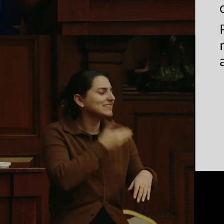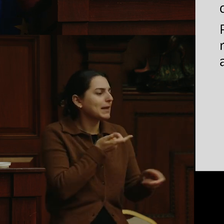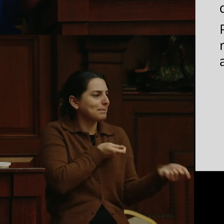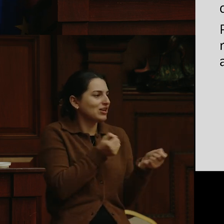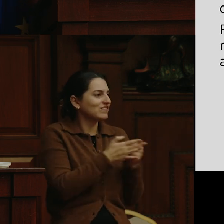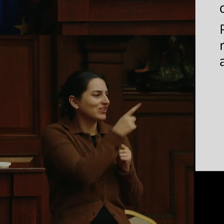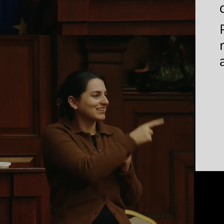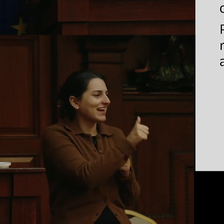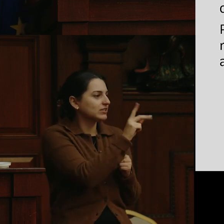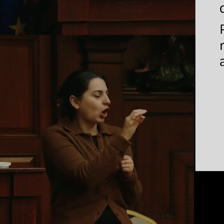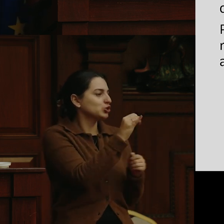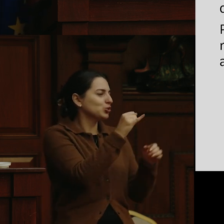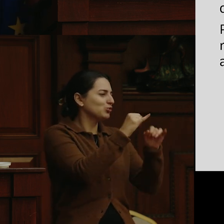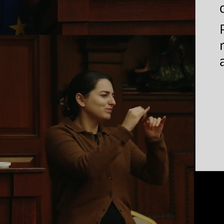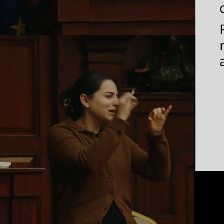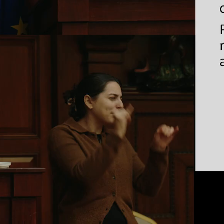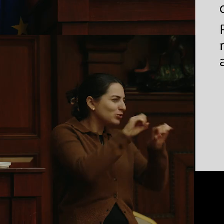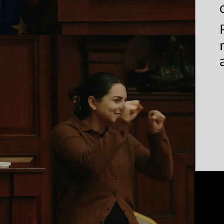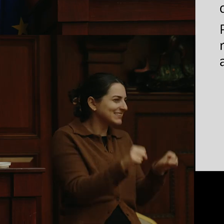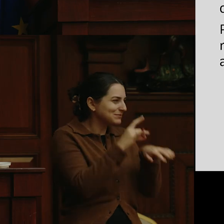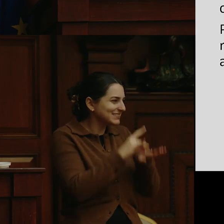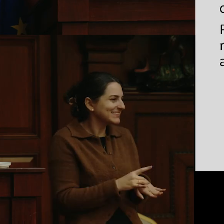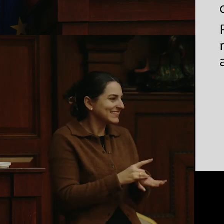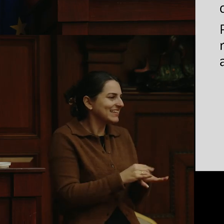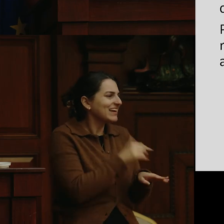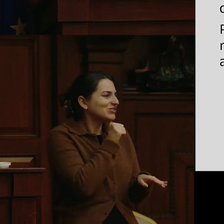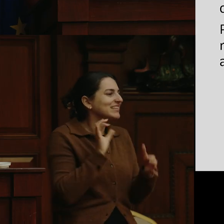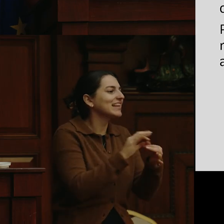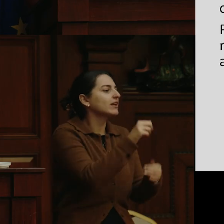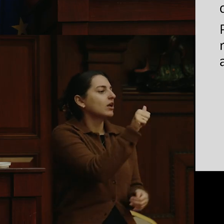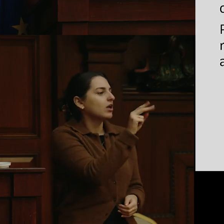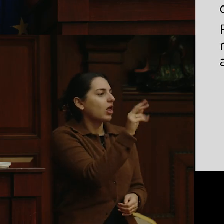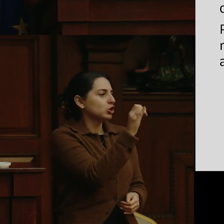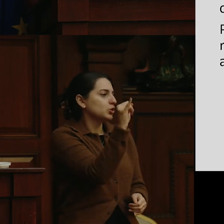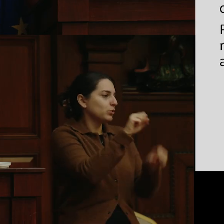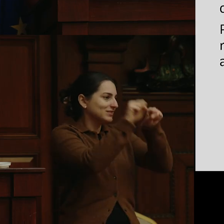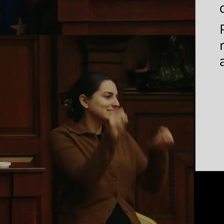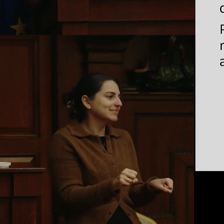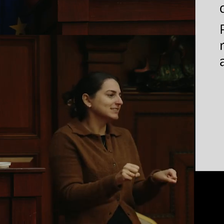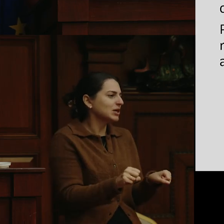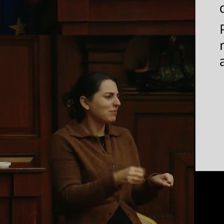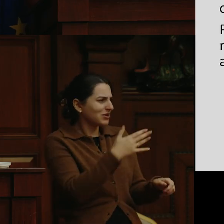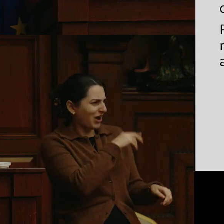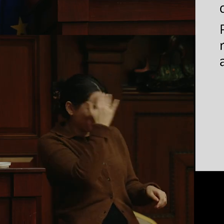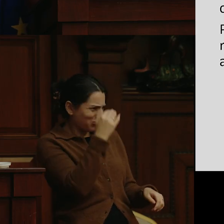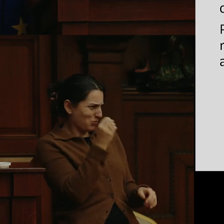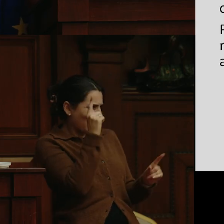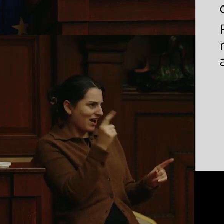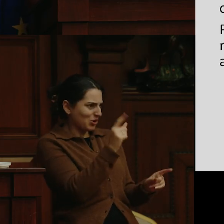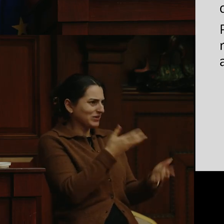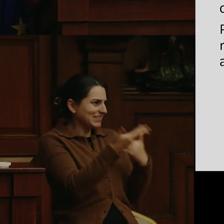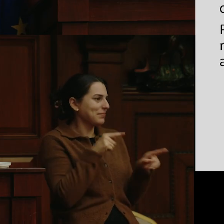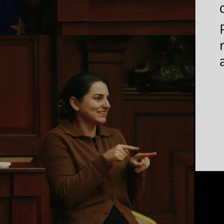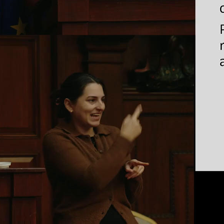management of these autoimmune rheumatic diseases is still far from optimal, which I didn't need to tell you. I'm sure you all want to tell me